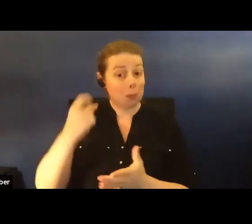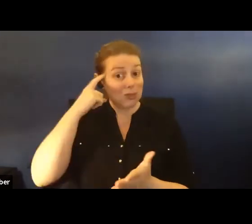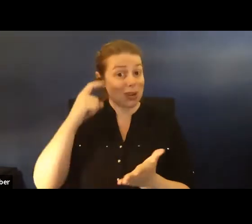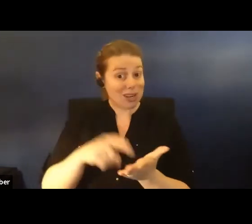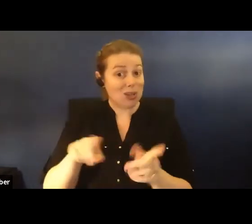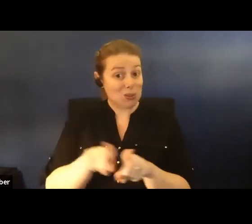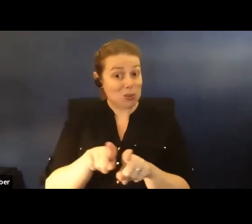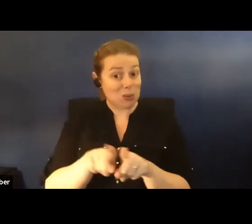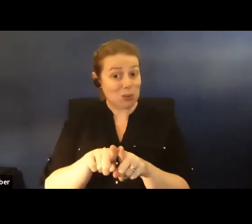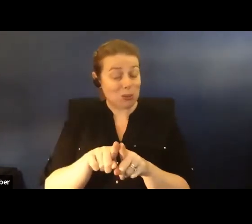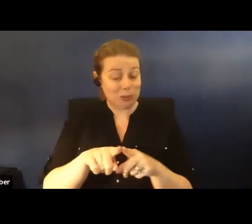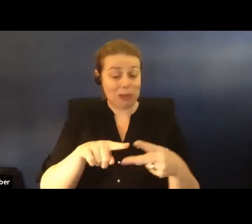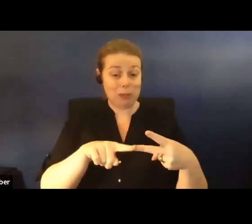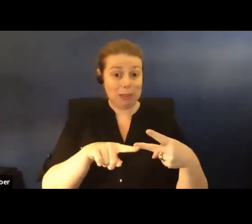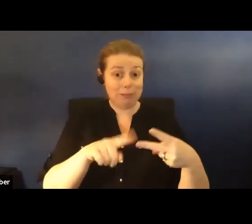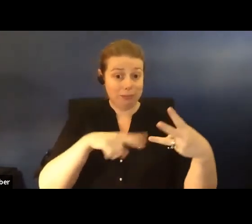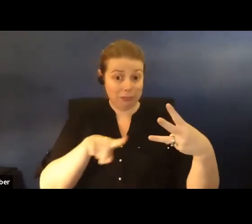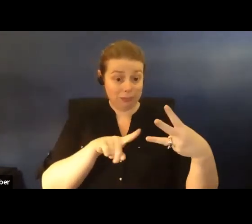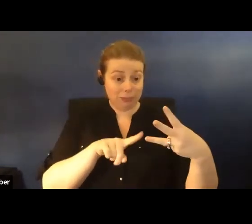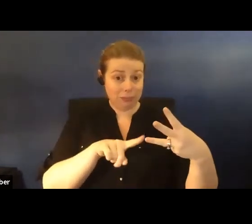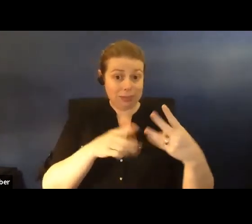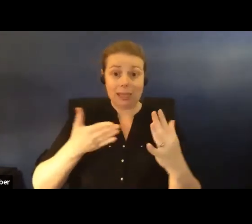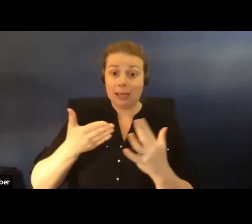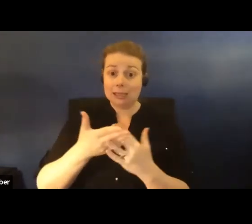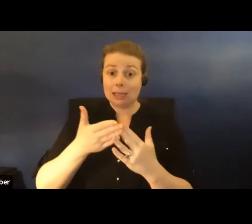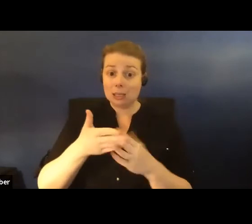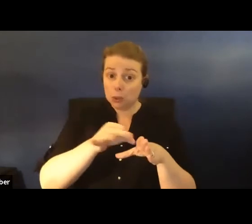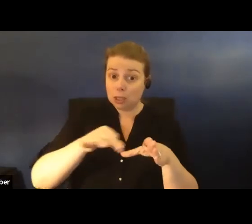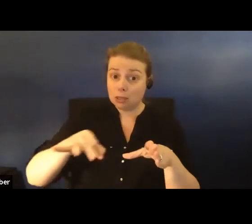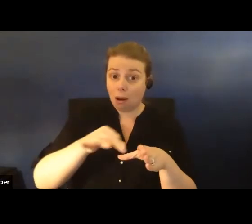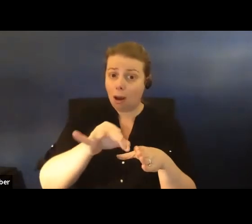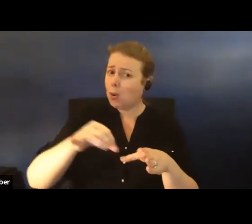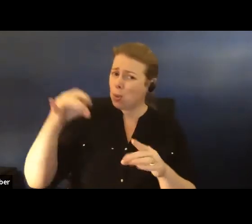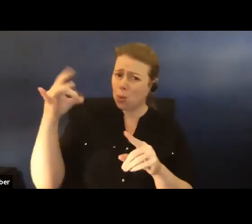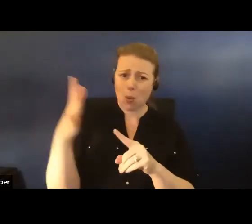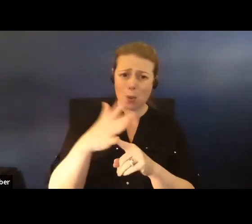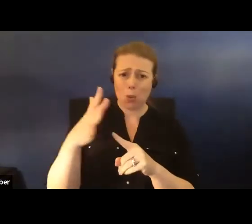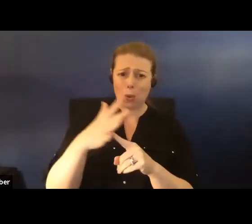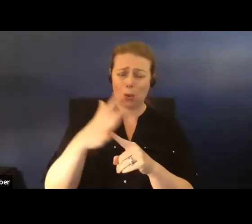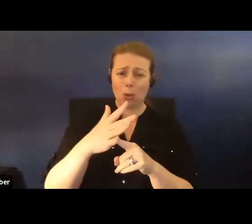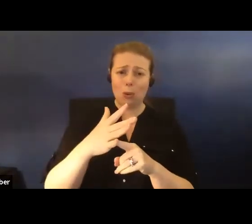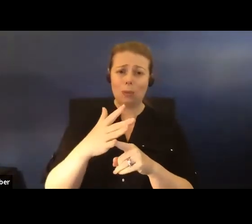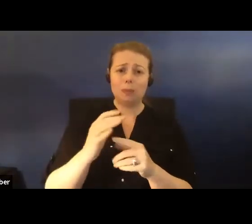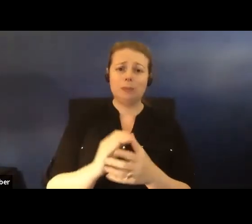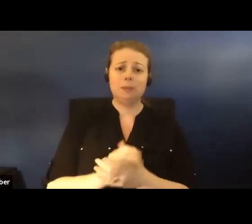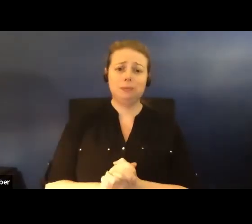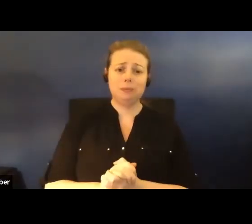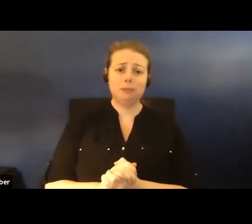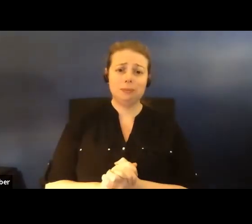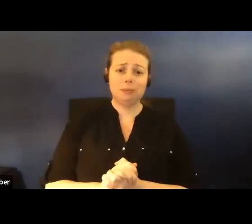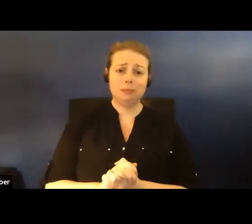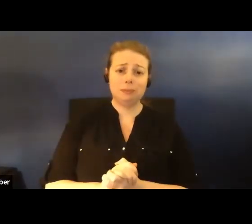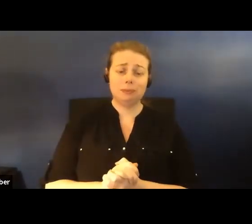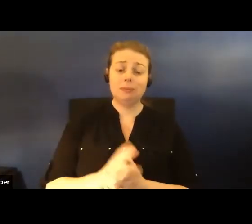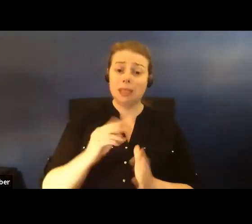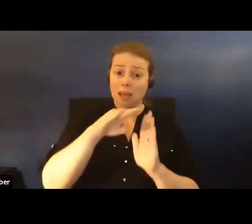then thirdly, accessible design is vitally important. So principles, again,